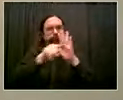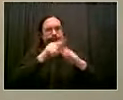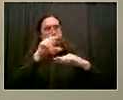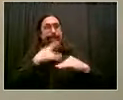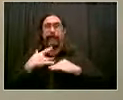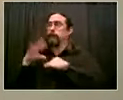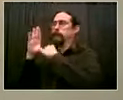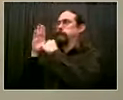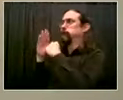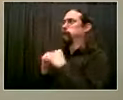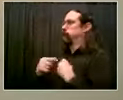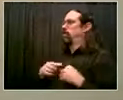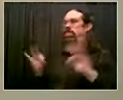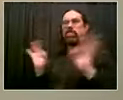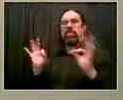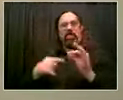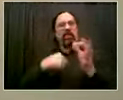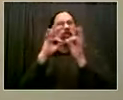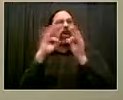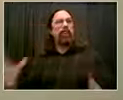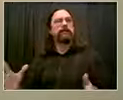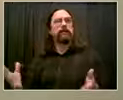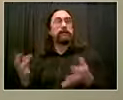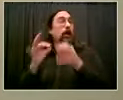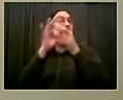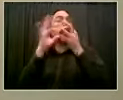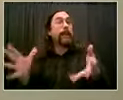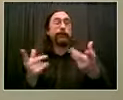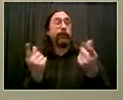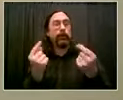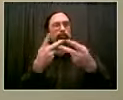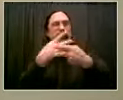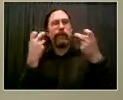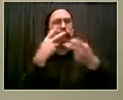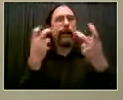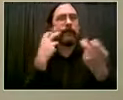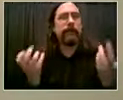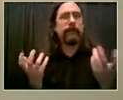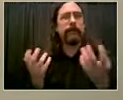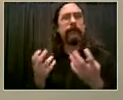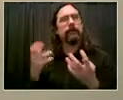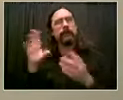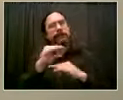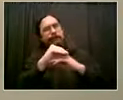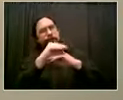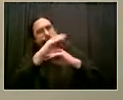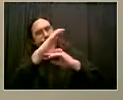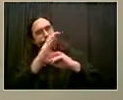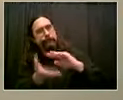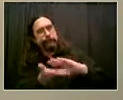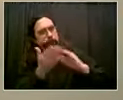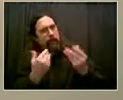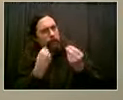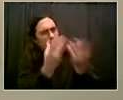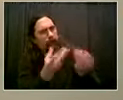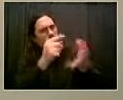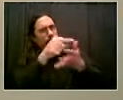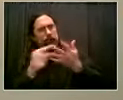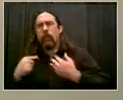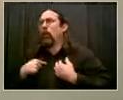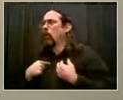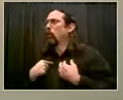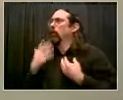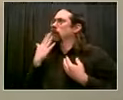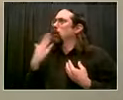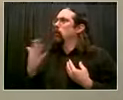You know, we, when we think about some of the stuff that's happened throughout the pandemic, know, at Exodus, we manage four of the hotels for Mock J.